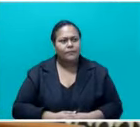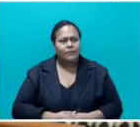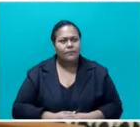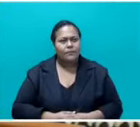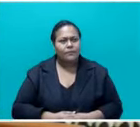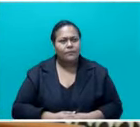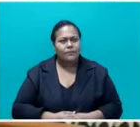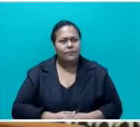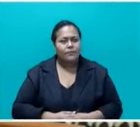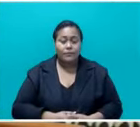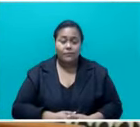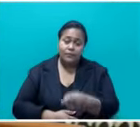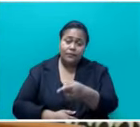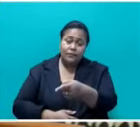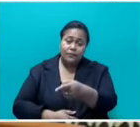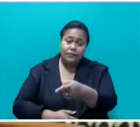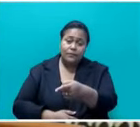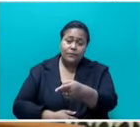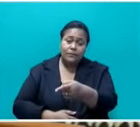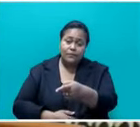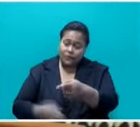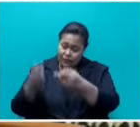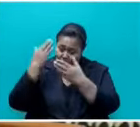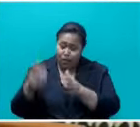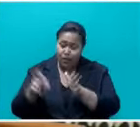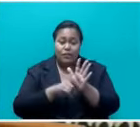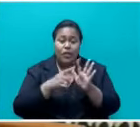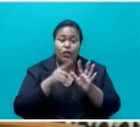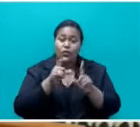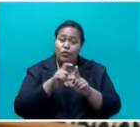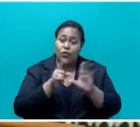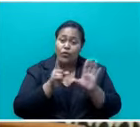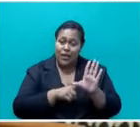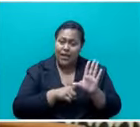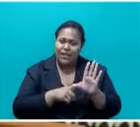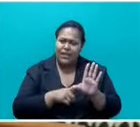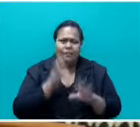Honorable Reddy is making some very, very disparaging remarks in Hindi.